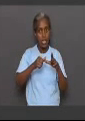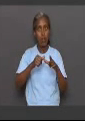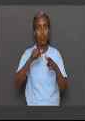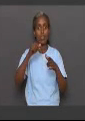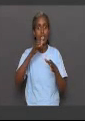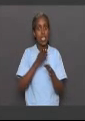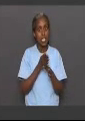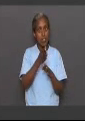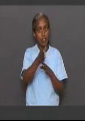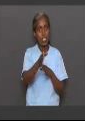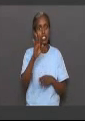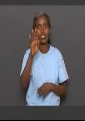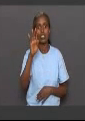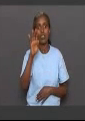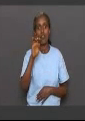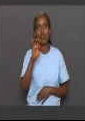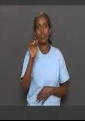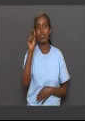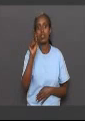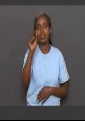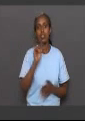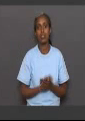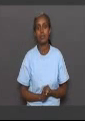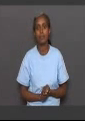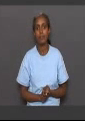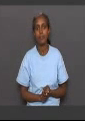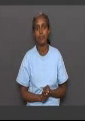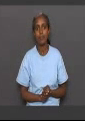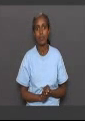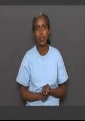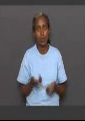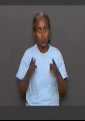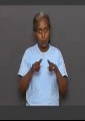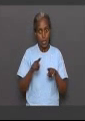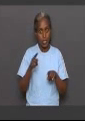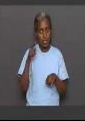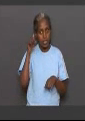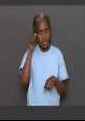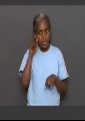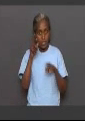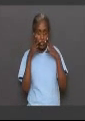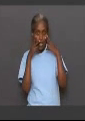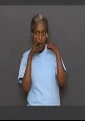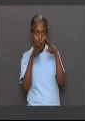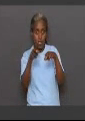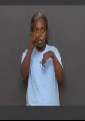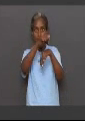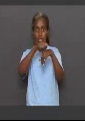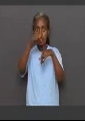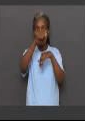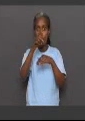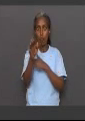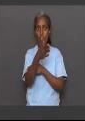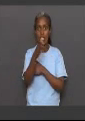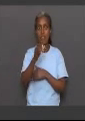of elevation is 40 degrees. When he is looking at the top of